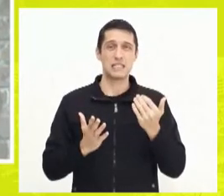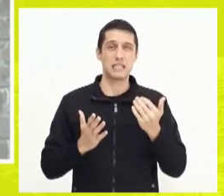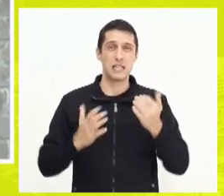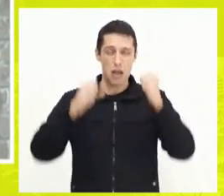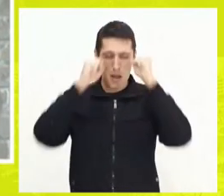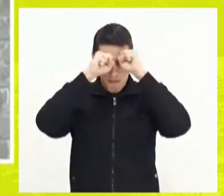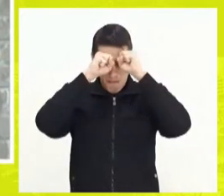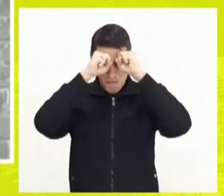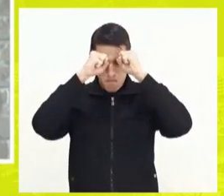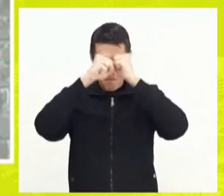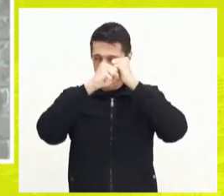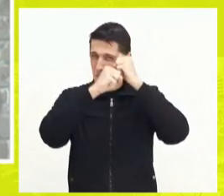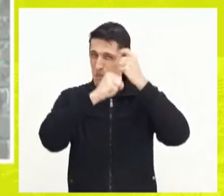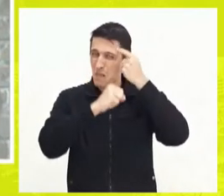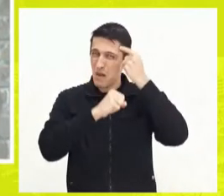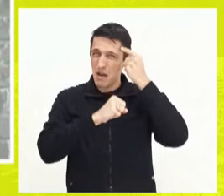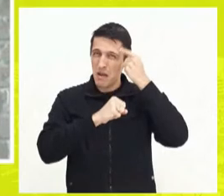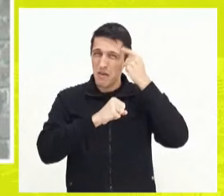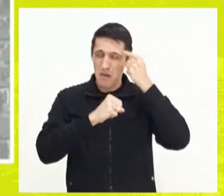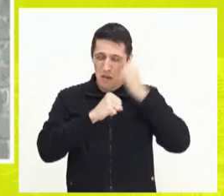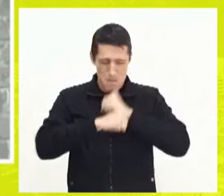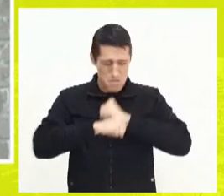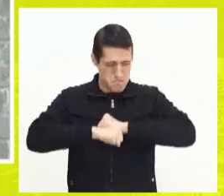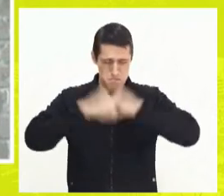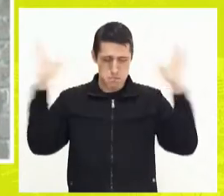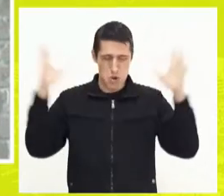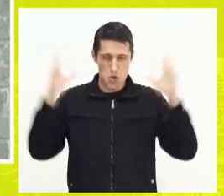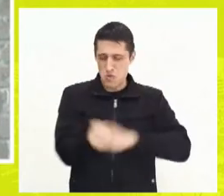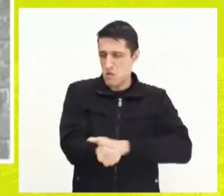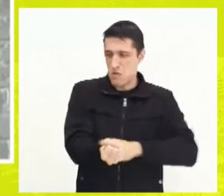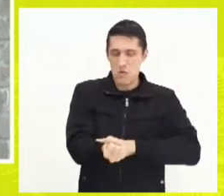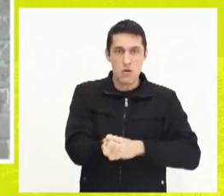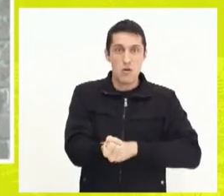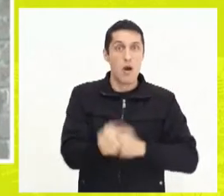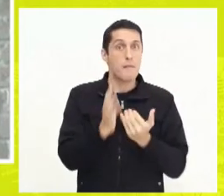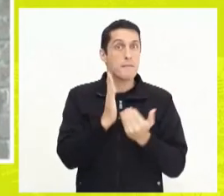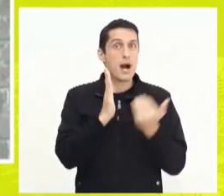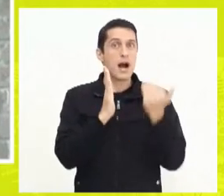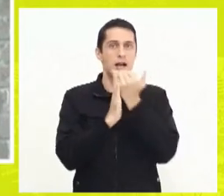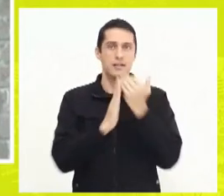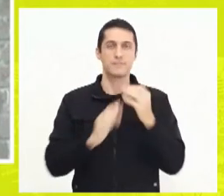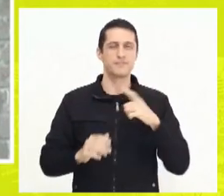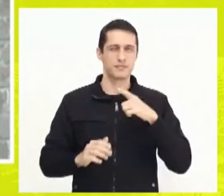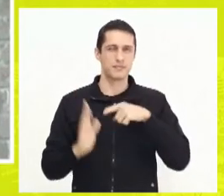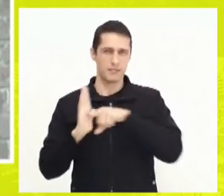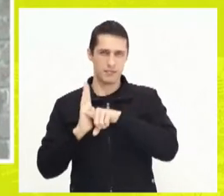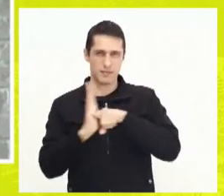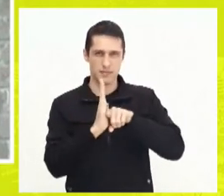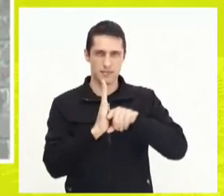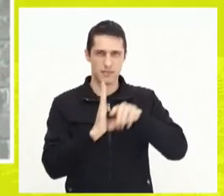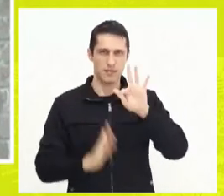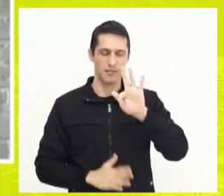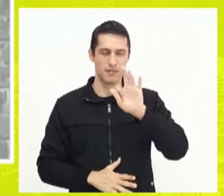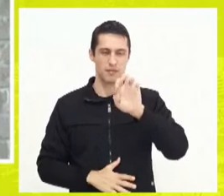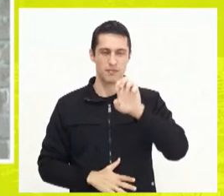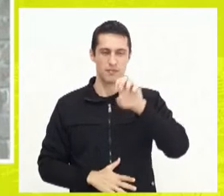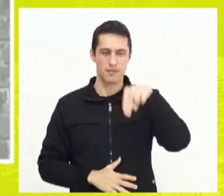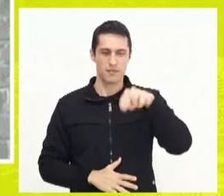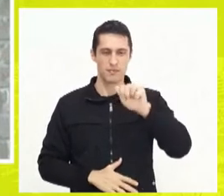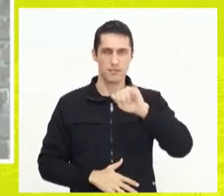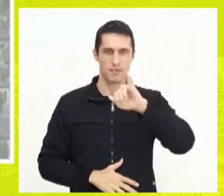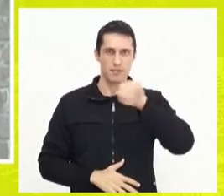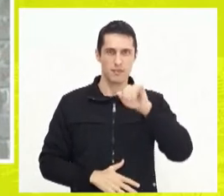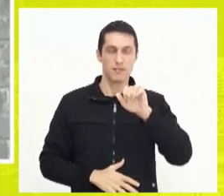journalism maybe more than other areas they researched from financial according which 61 of